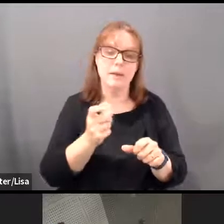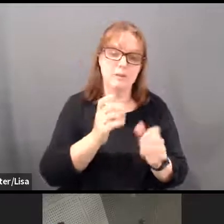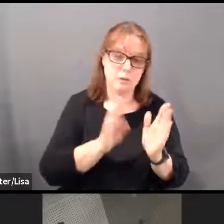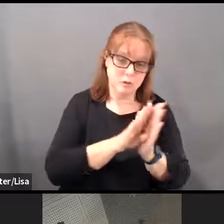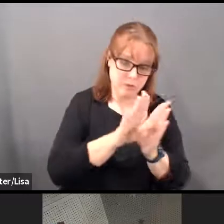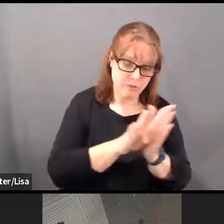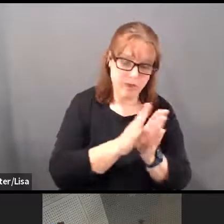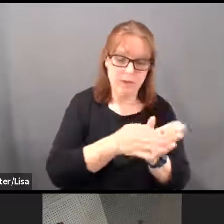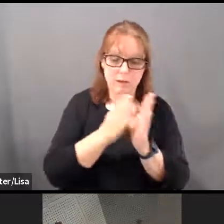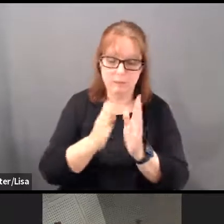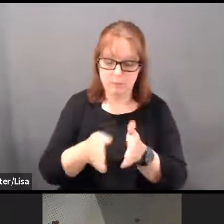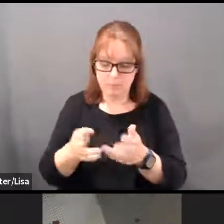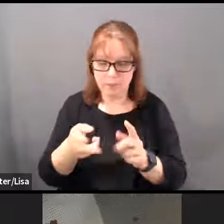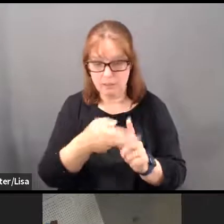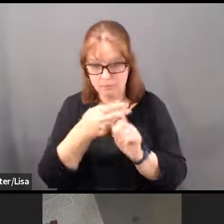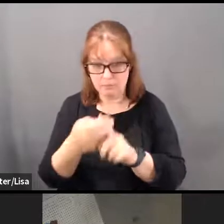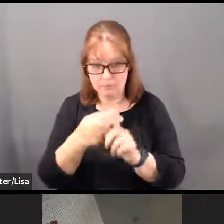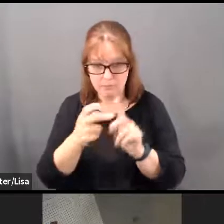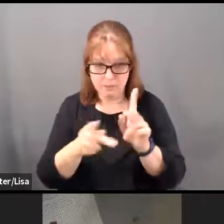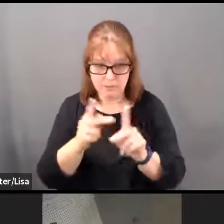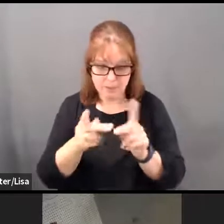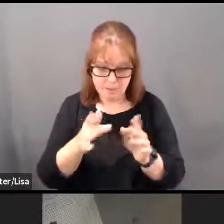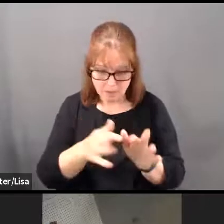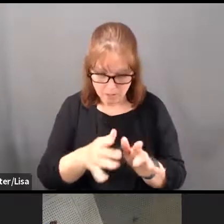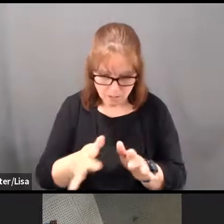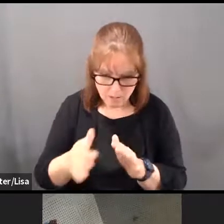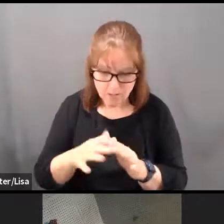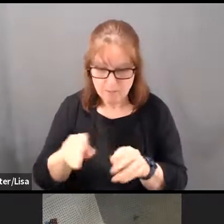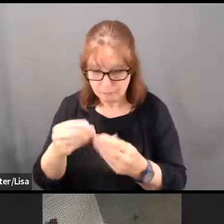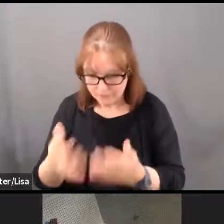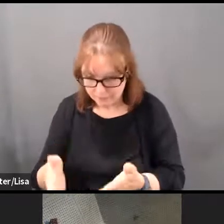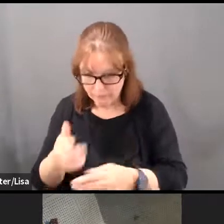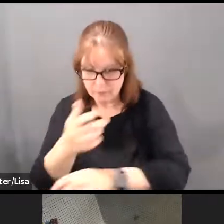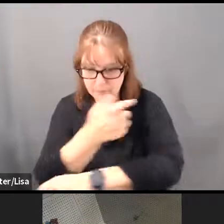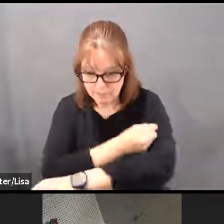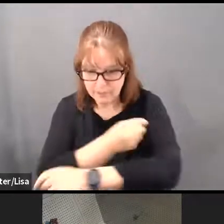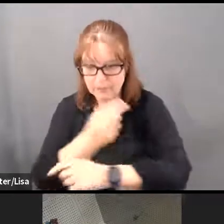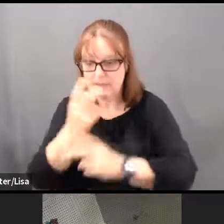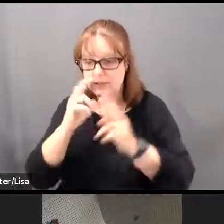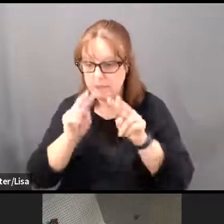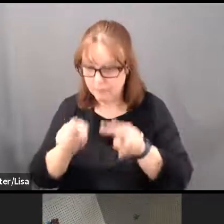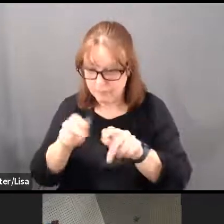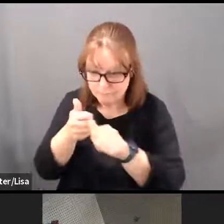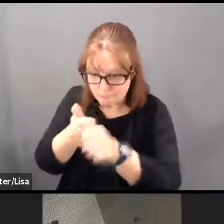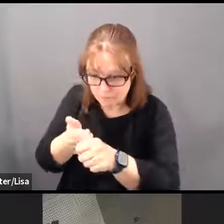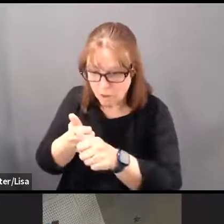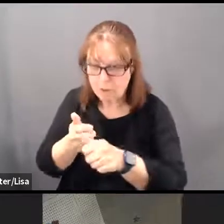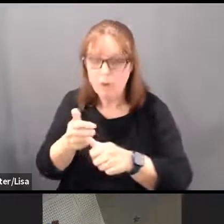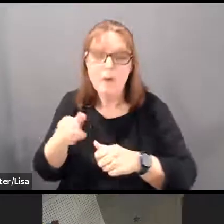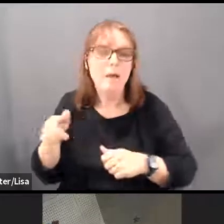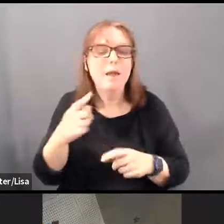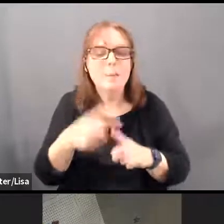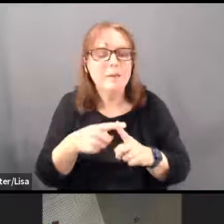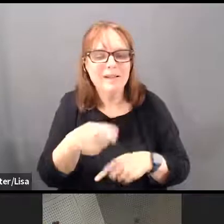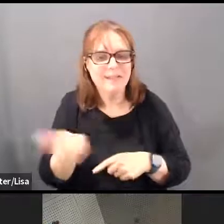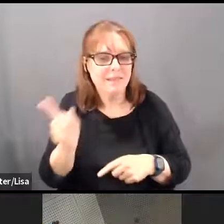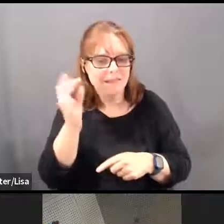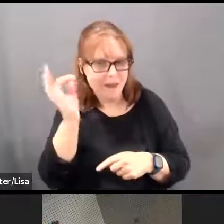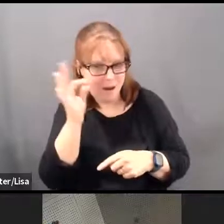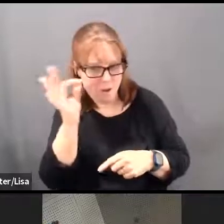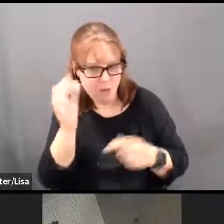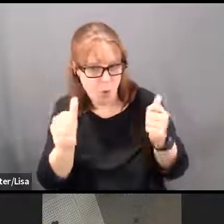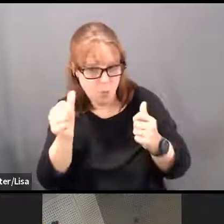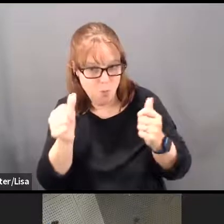have to follow them for a period of time. And it's really about of comparing, like, well, they don't know if they got the vaccine or got, the